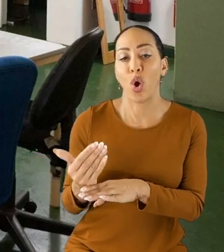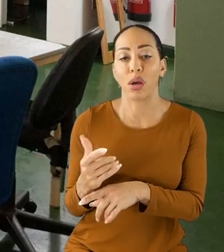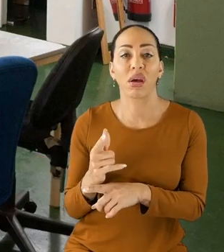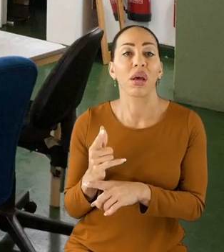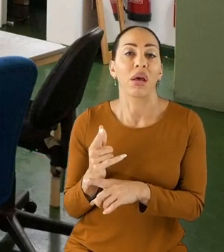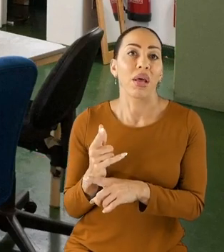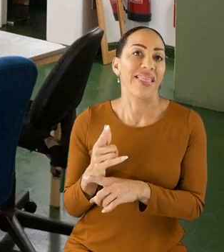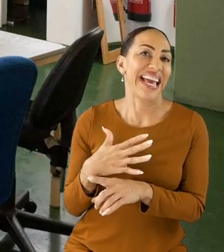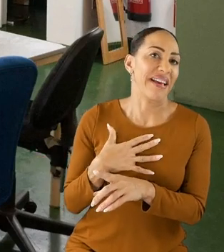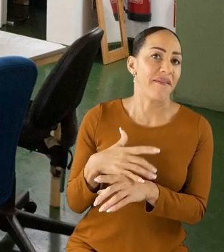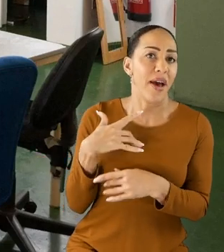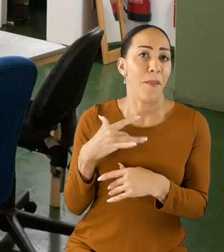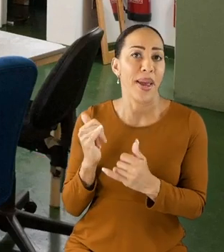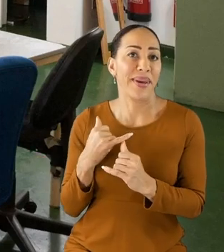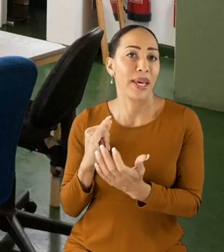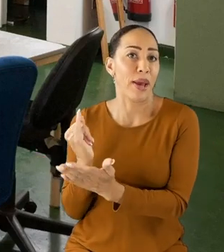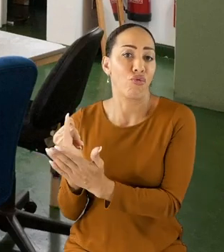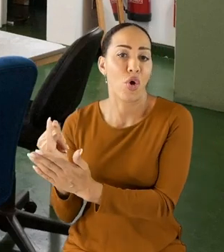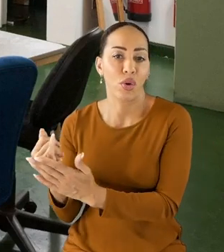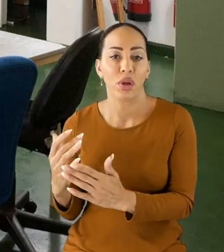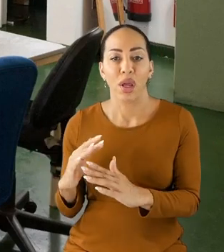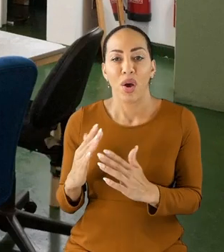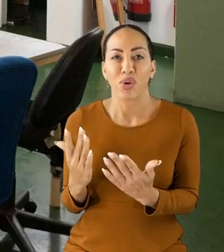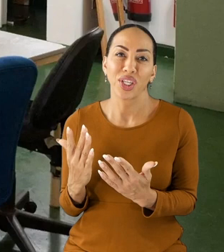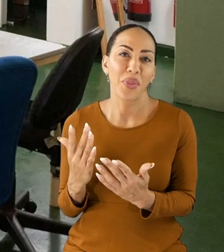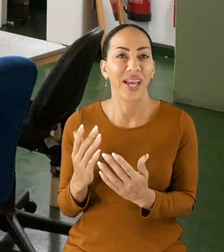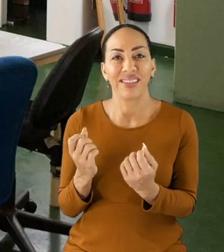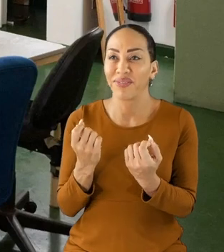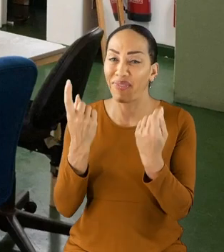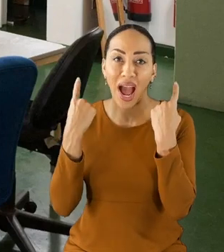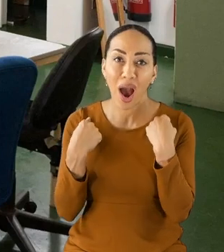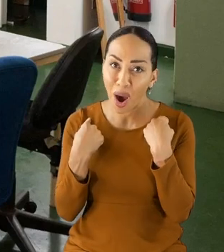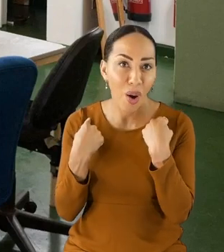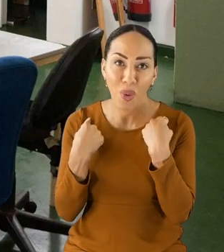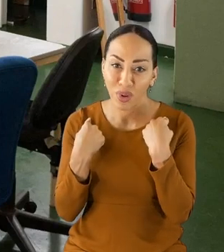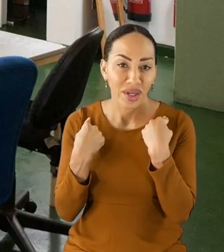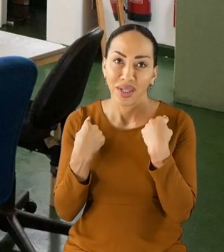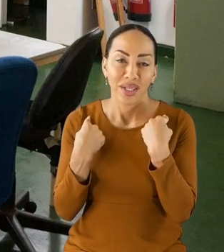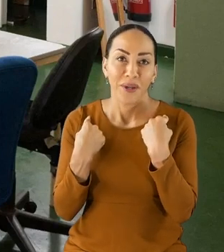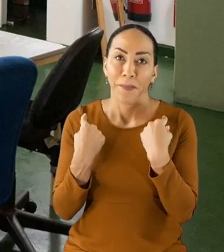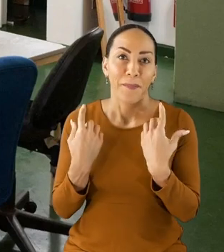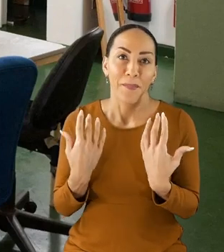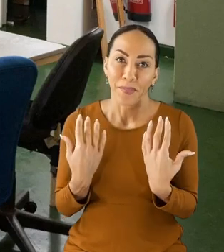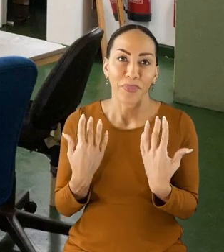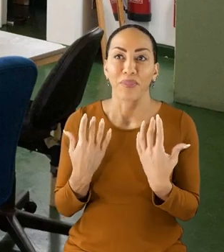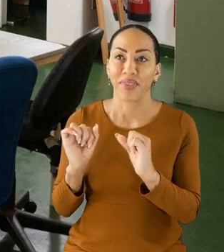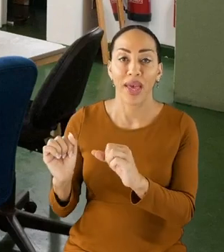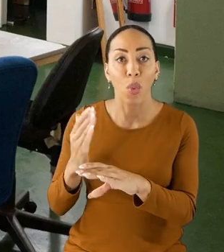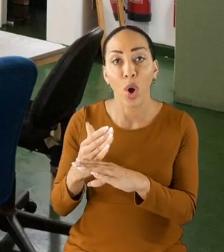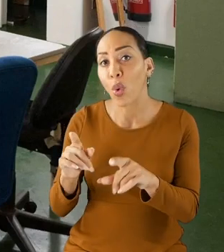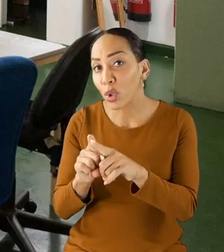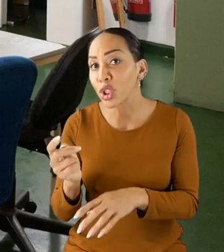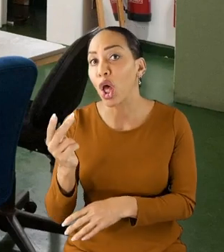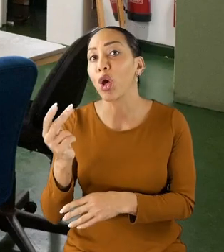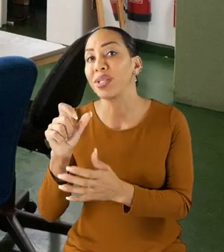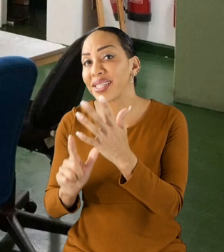wrong, but also because of their preconceptions around work by disabled artists not, you know, not being at the standard that it should be. So